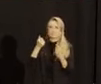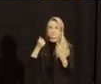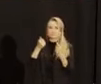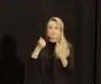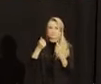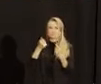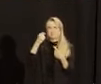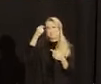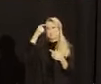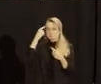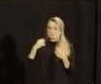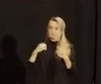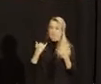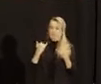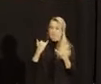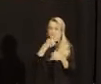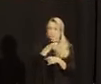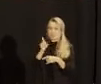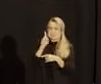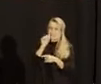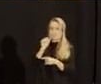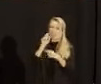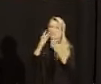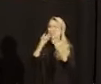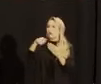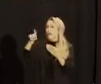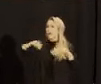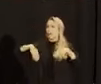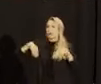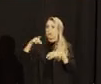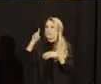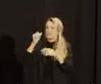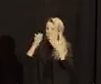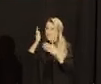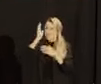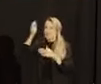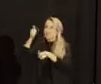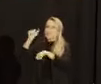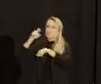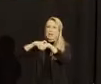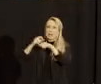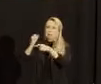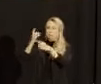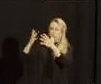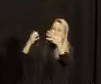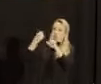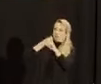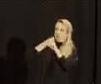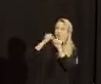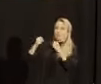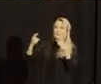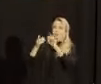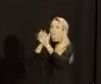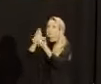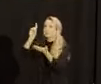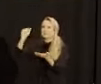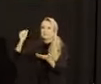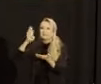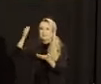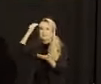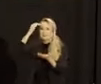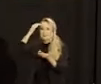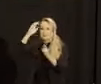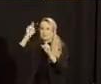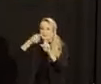AAPD, we don't really talk about youth leaders, we talk about emerging leaders. And people can emerge as leaders in the disability space, again, at any